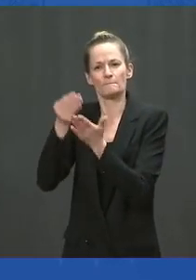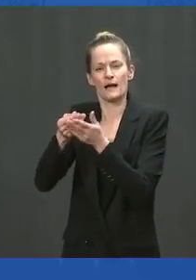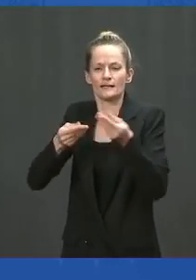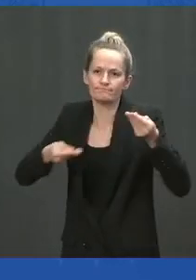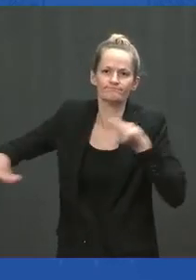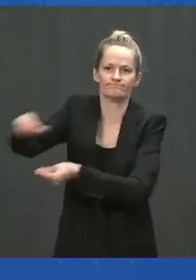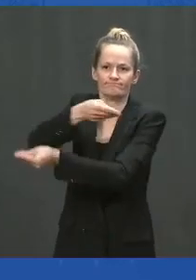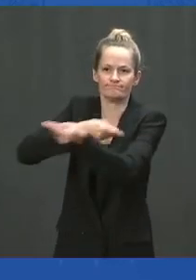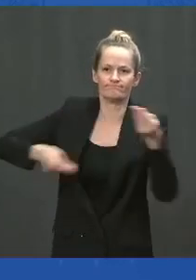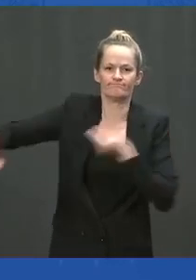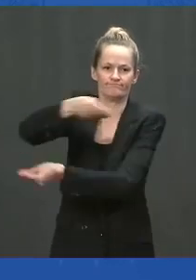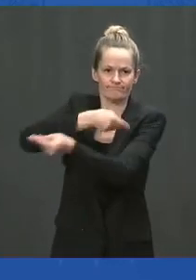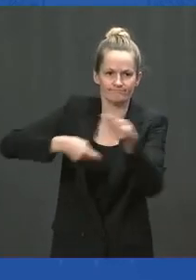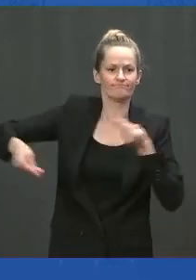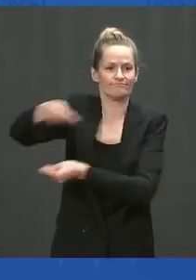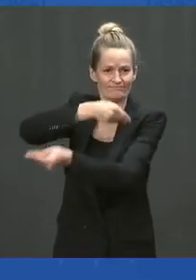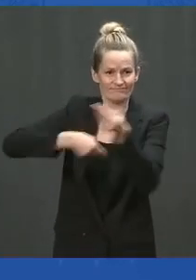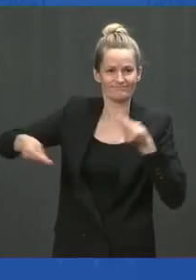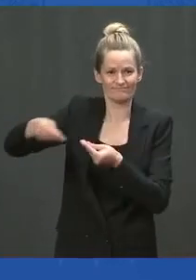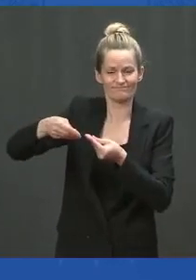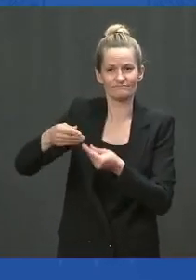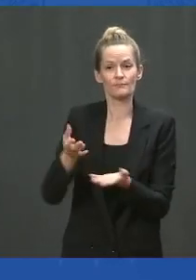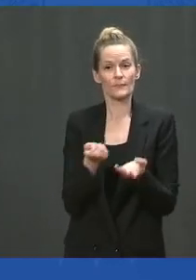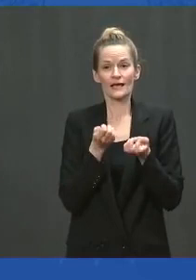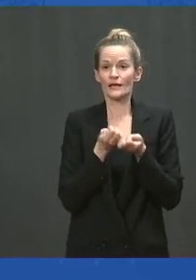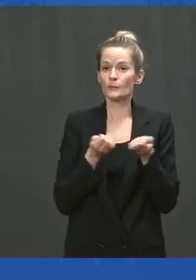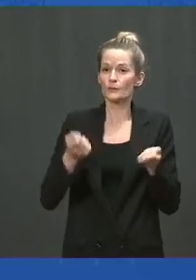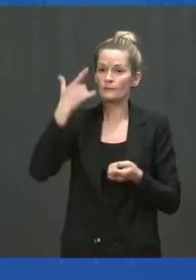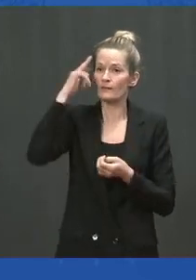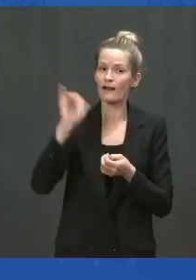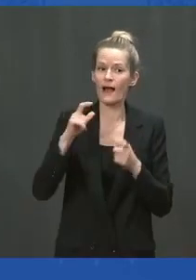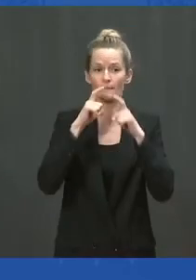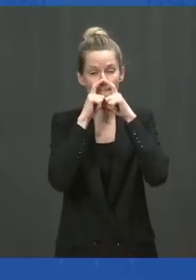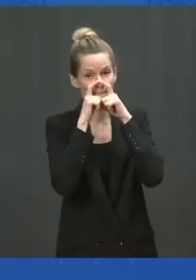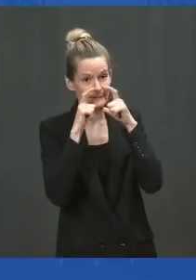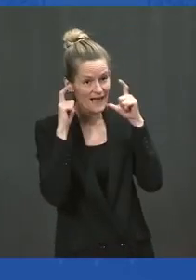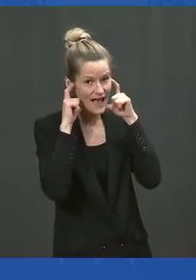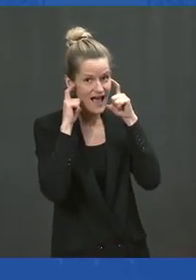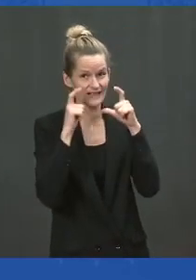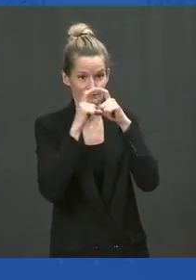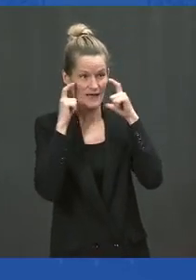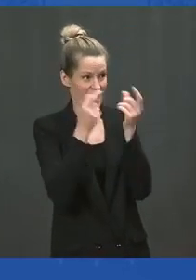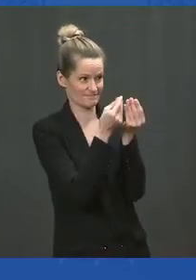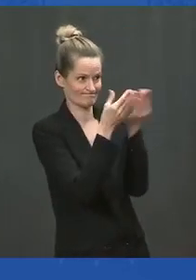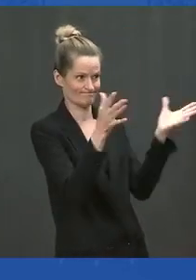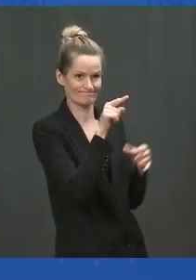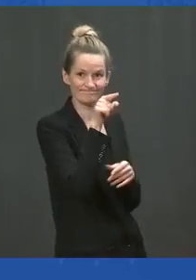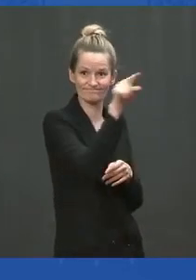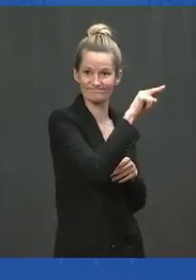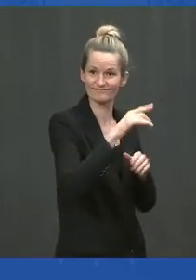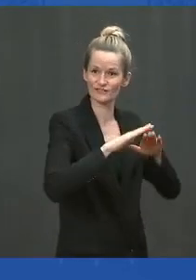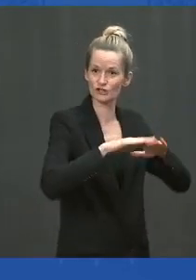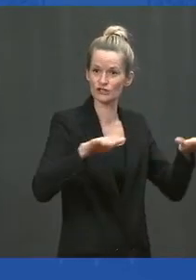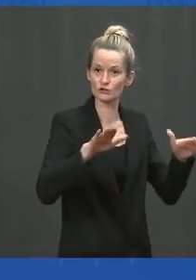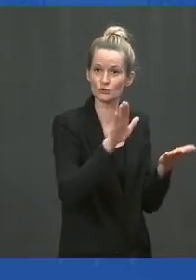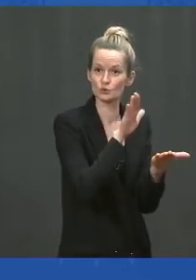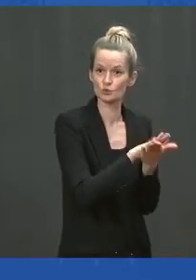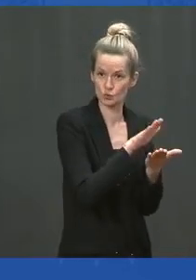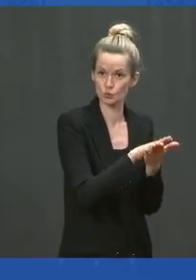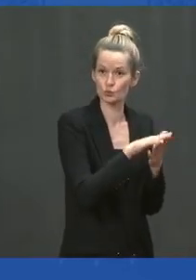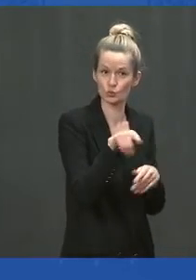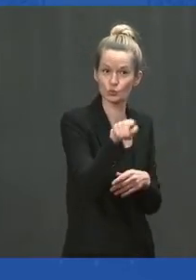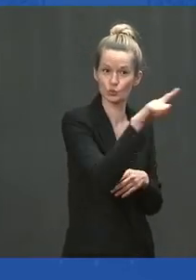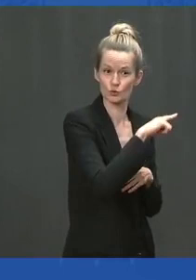safe. And as we vaccinated America, we developed our economic tools to help our economy recover. As a